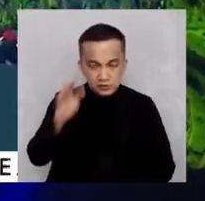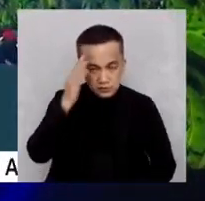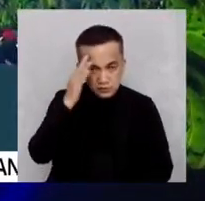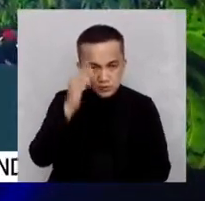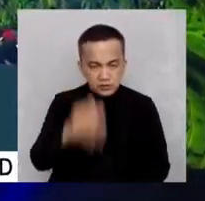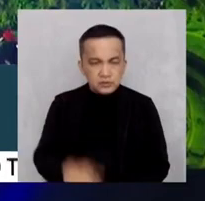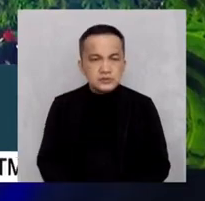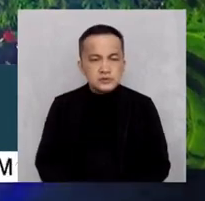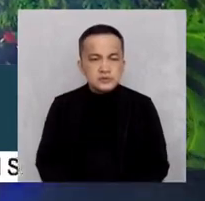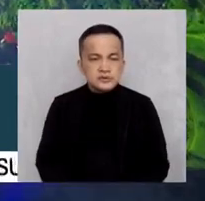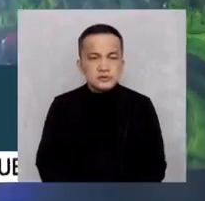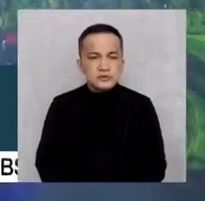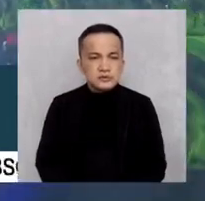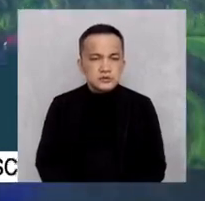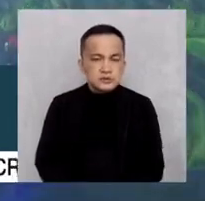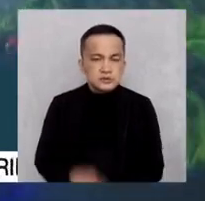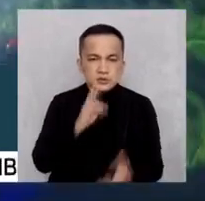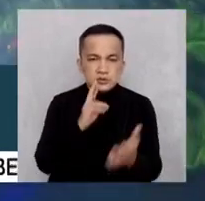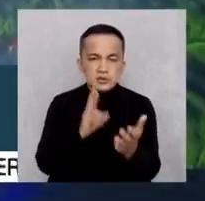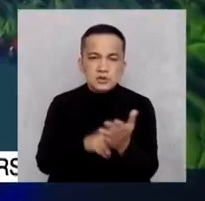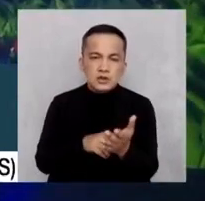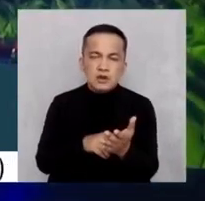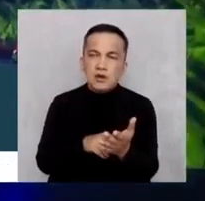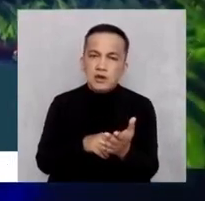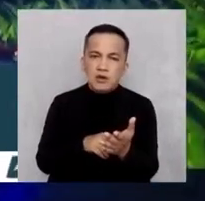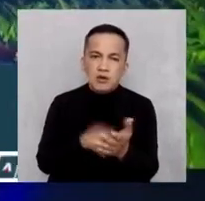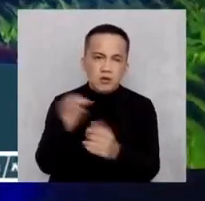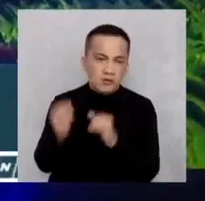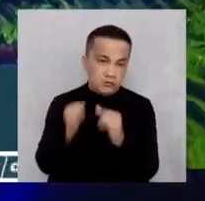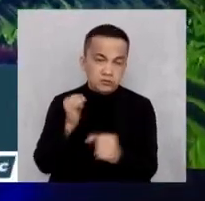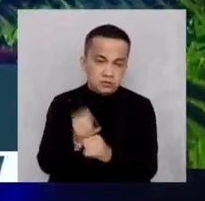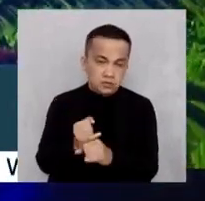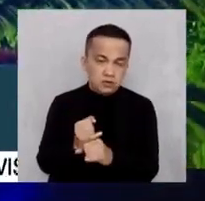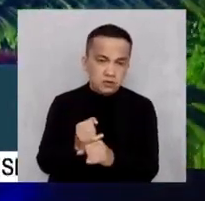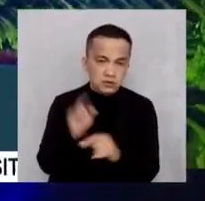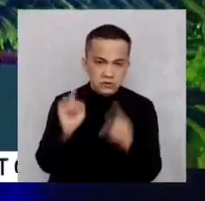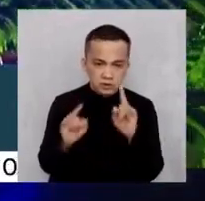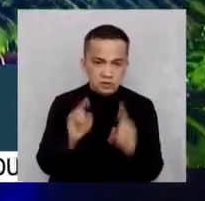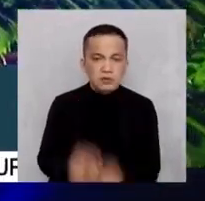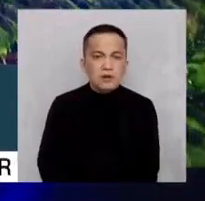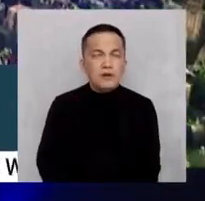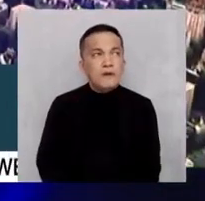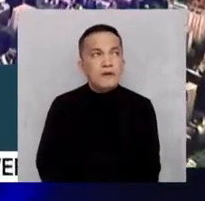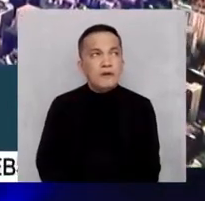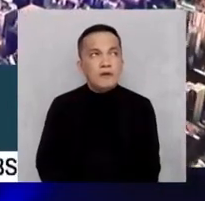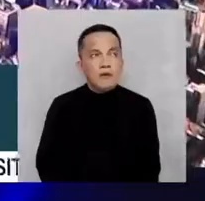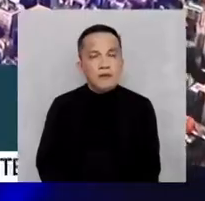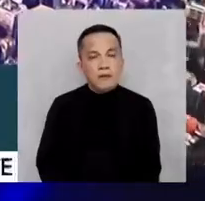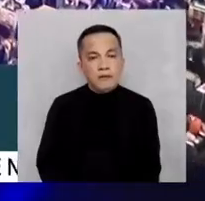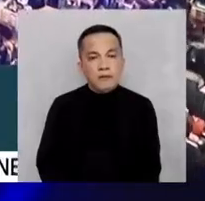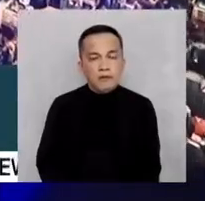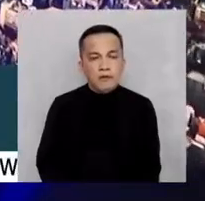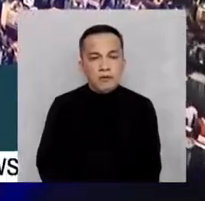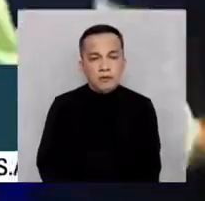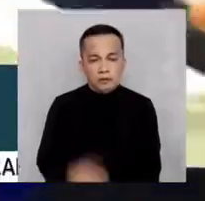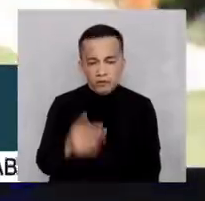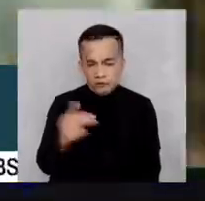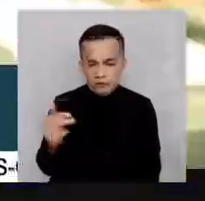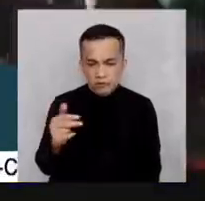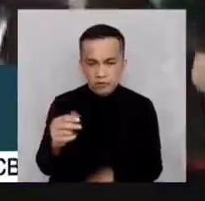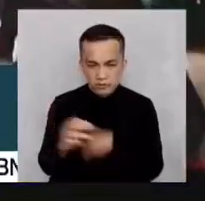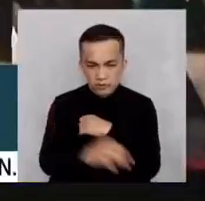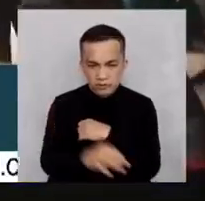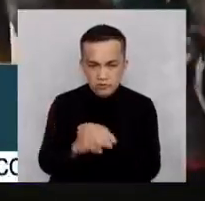was already reported in the international media. And in fact, the Indonesian foreign